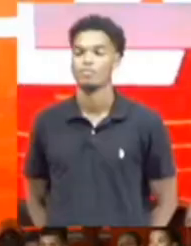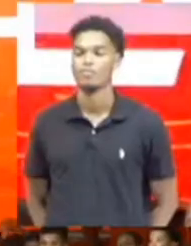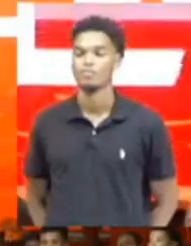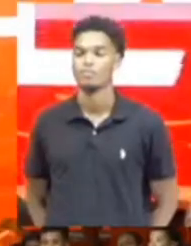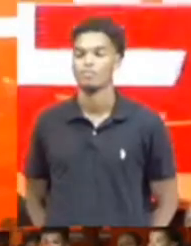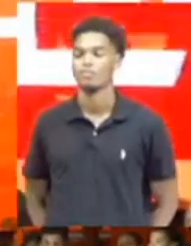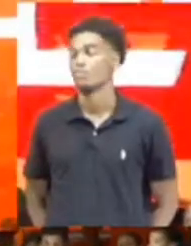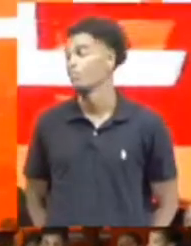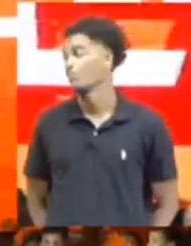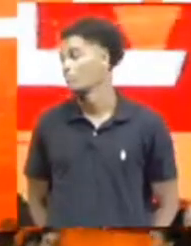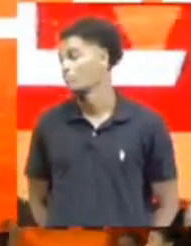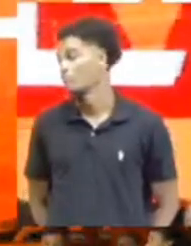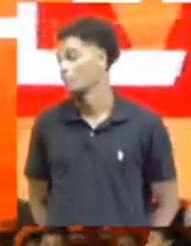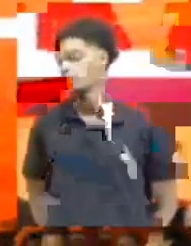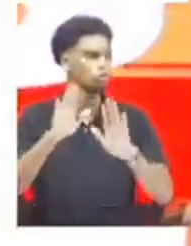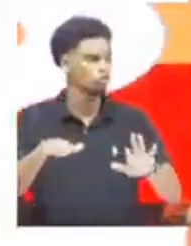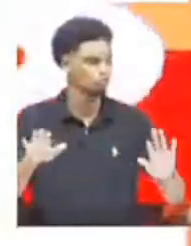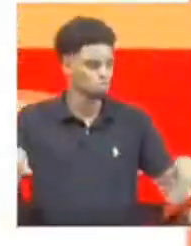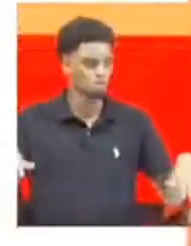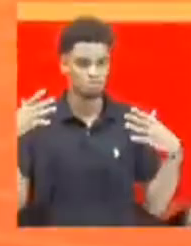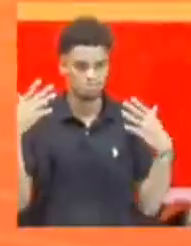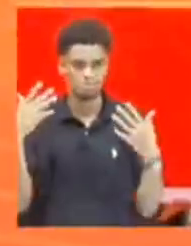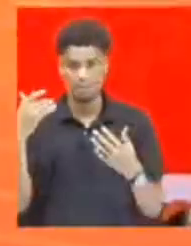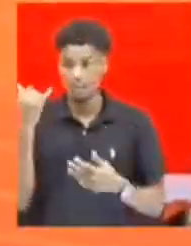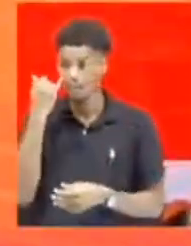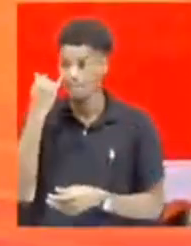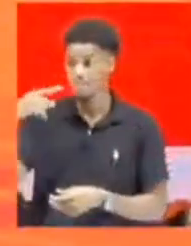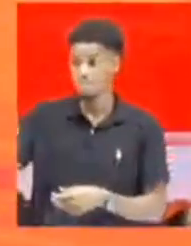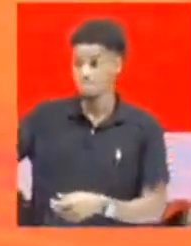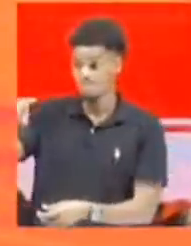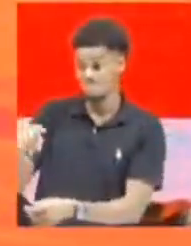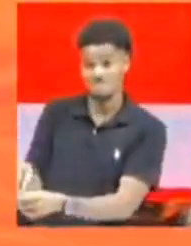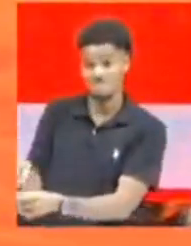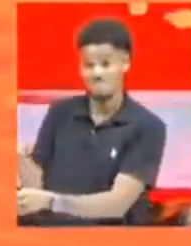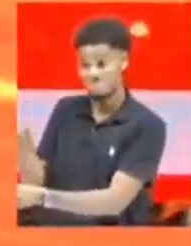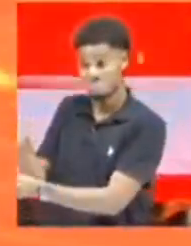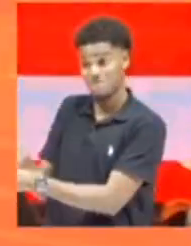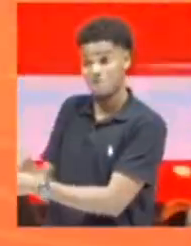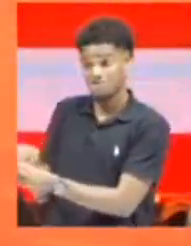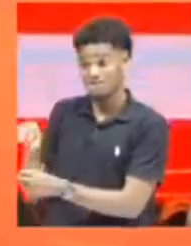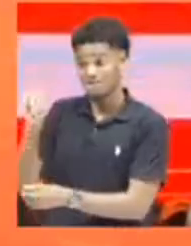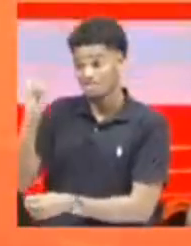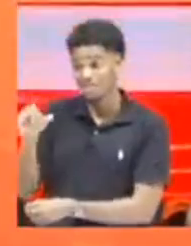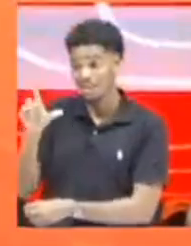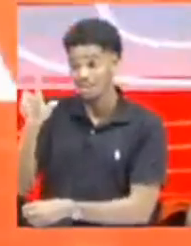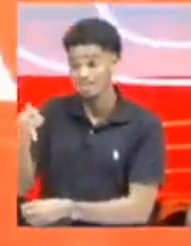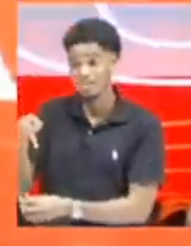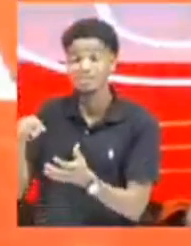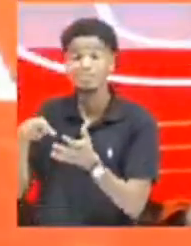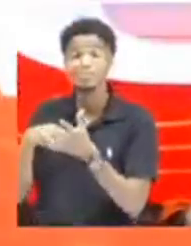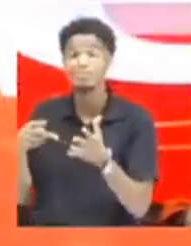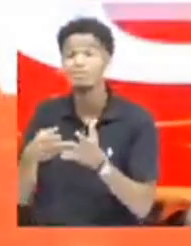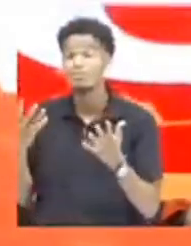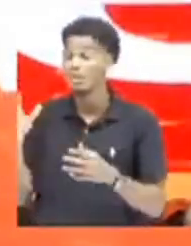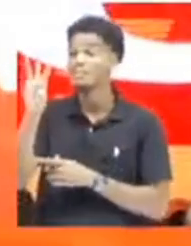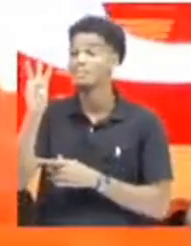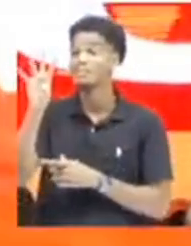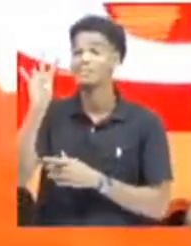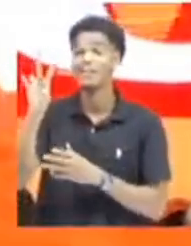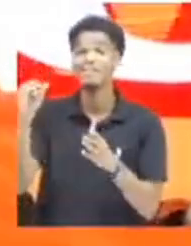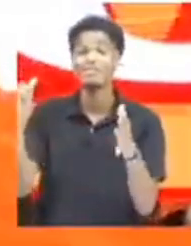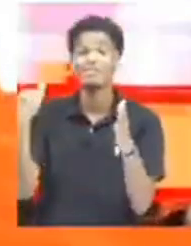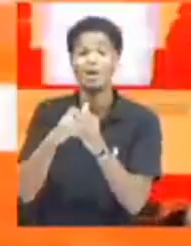inside. Voting back the Jamaica Labour Party, then it means that 67,000 picnic that would get under the